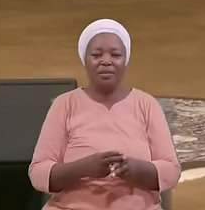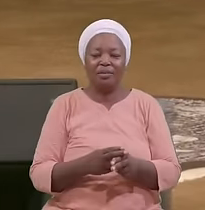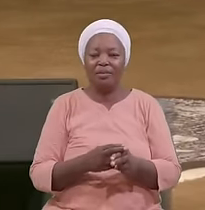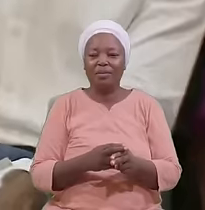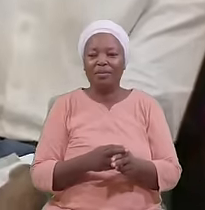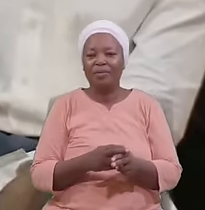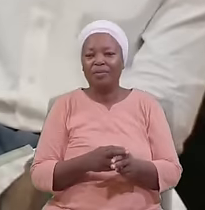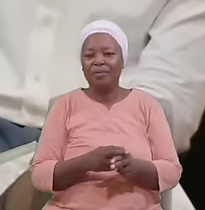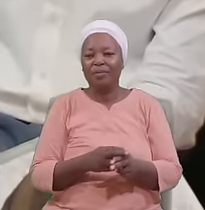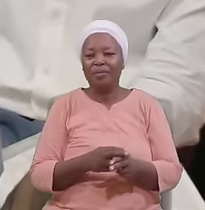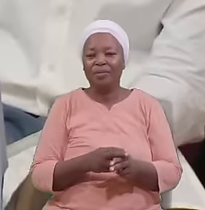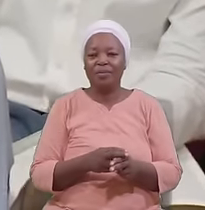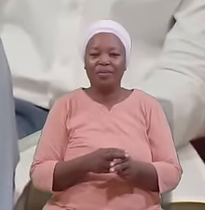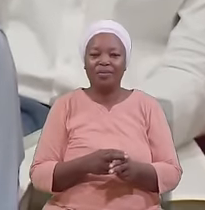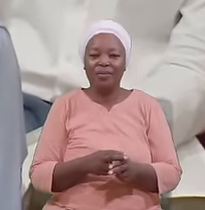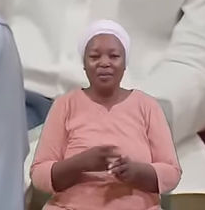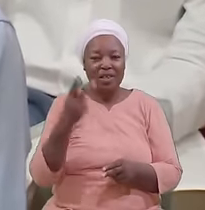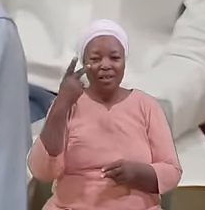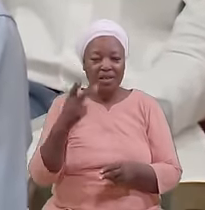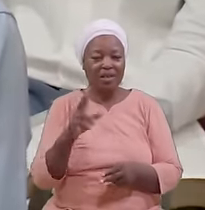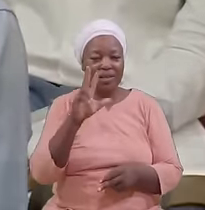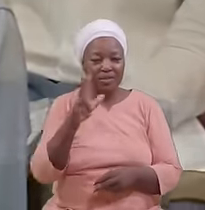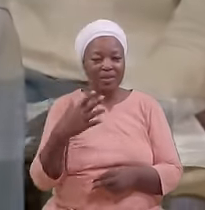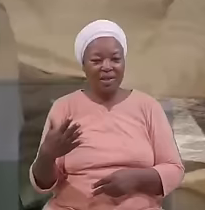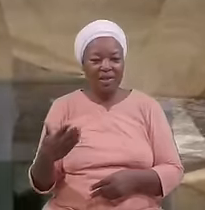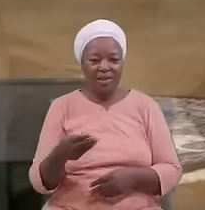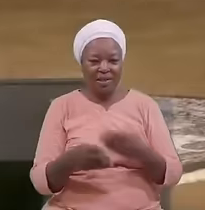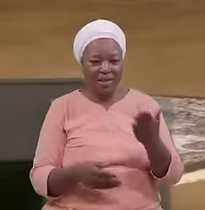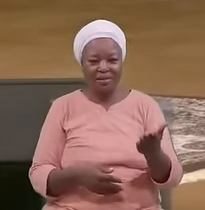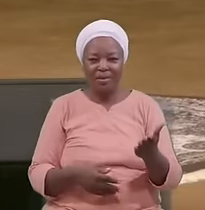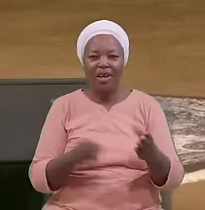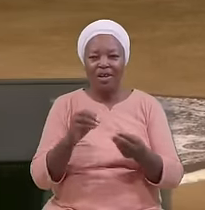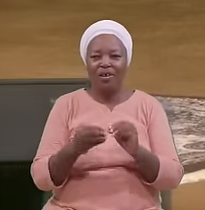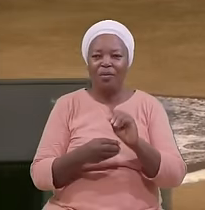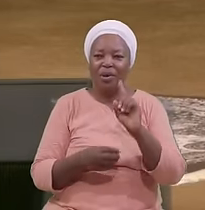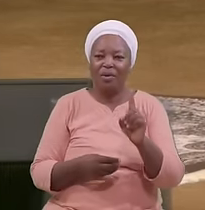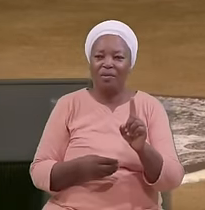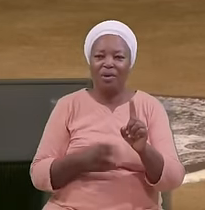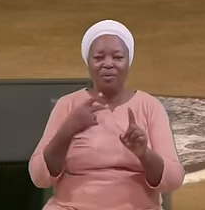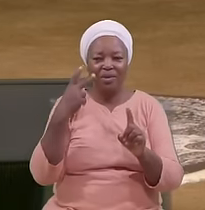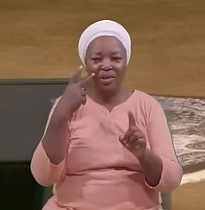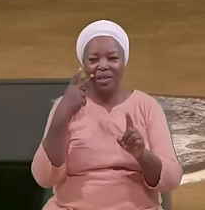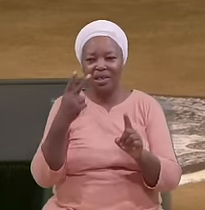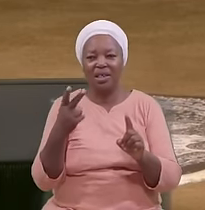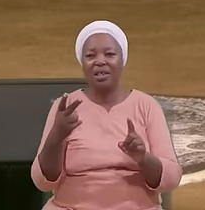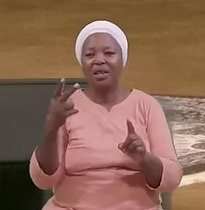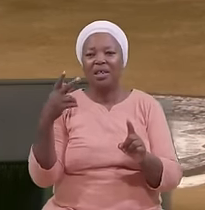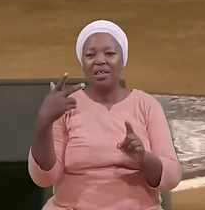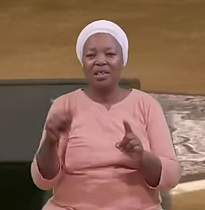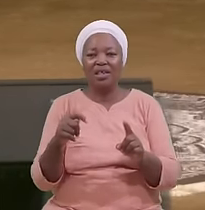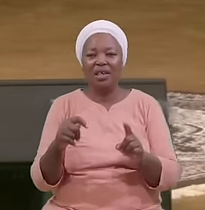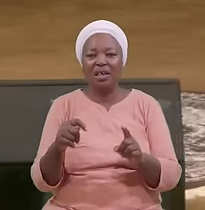name. Look at three things here. Number one, we're looking at the